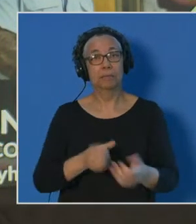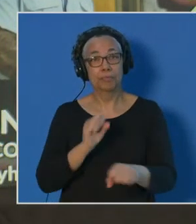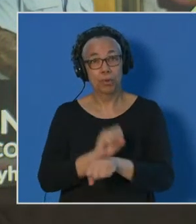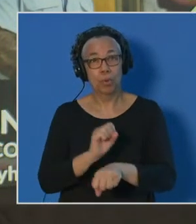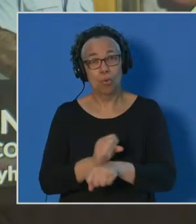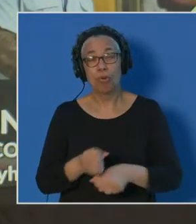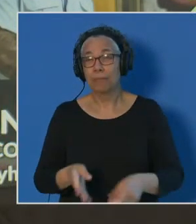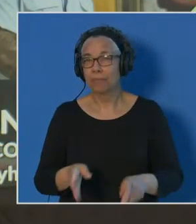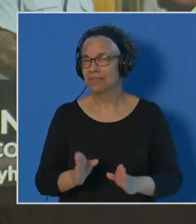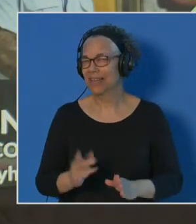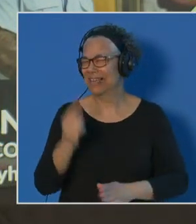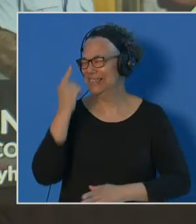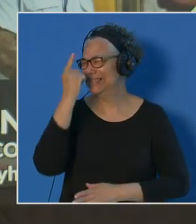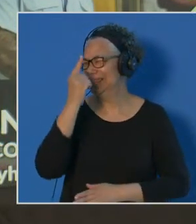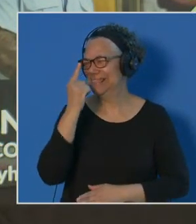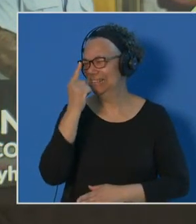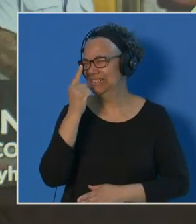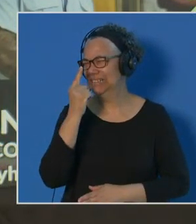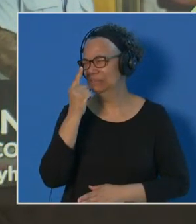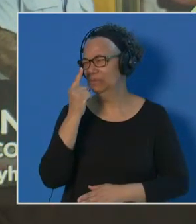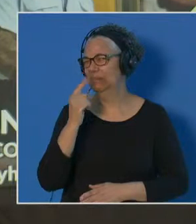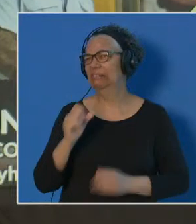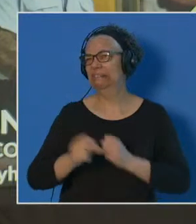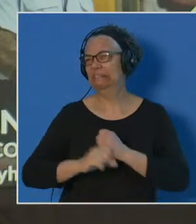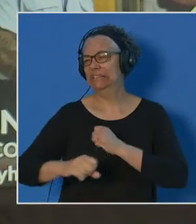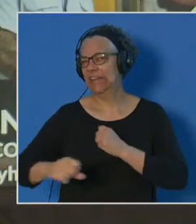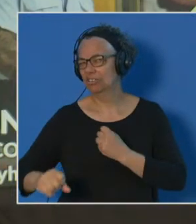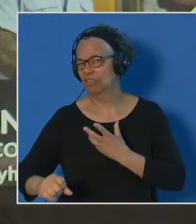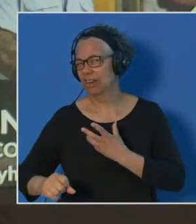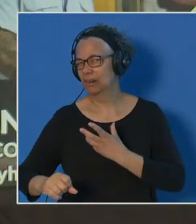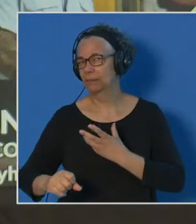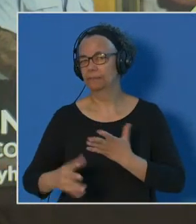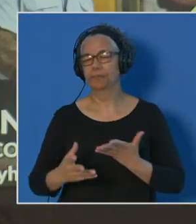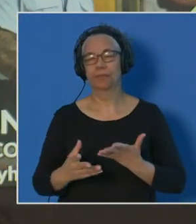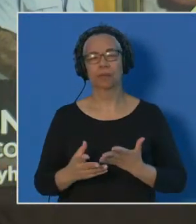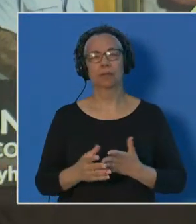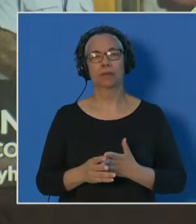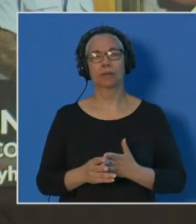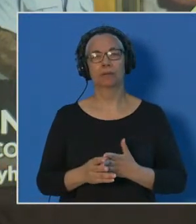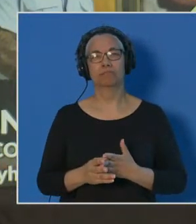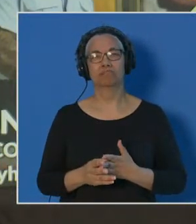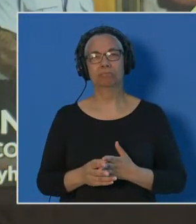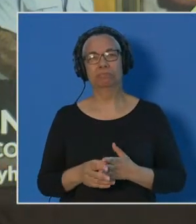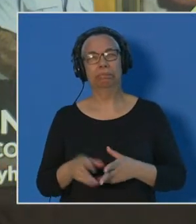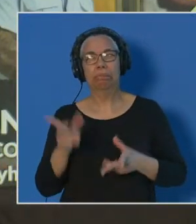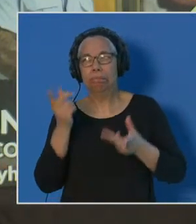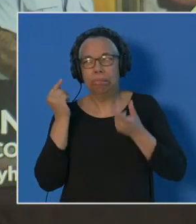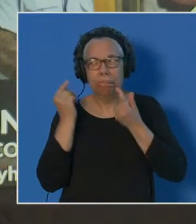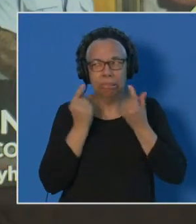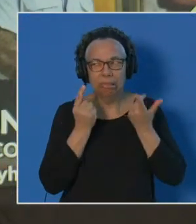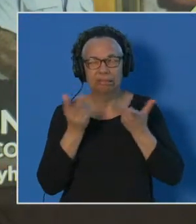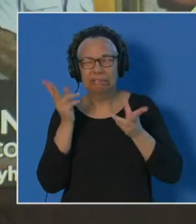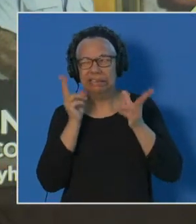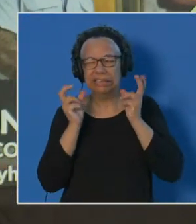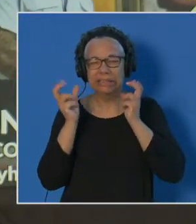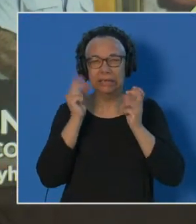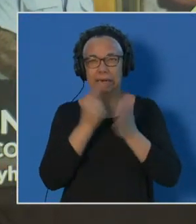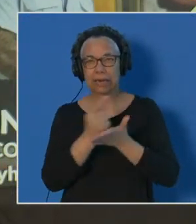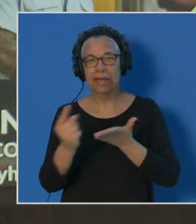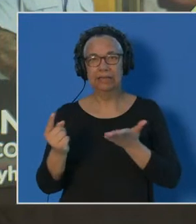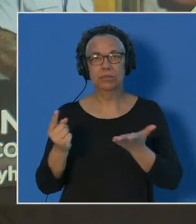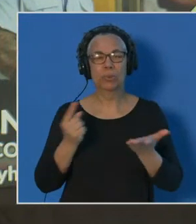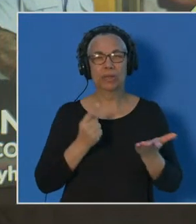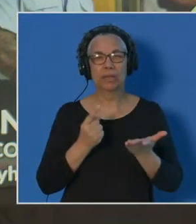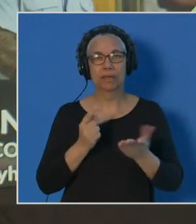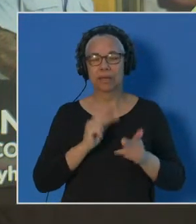that this matter has been overstated. That insofar as there were reports and rumors last week, and people were coming, that the